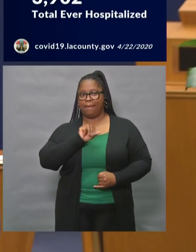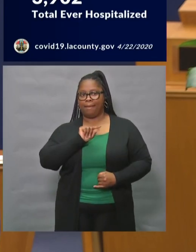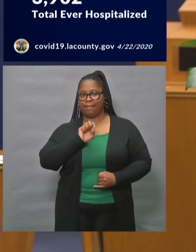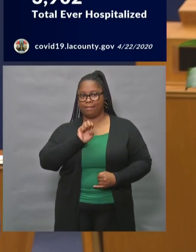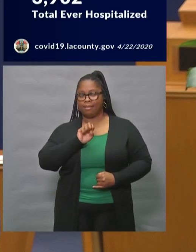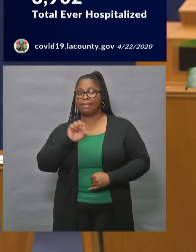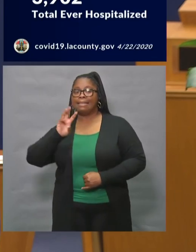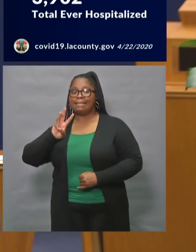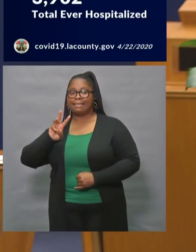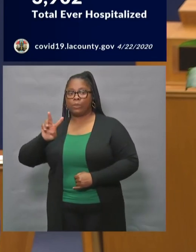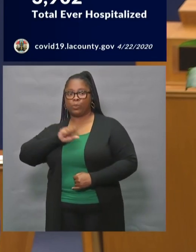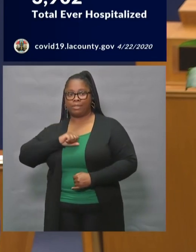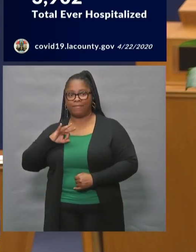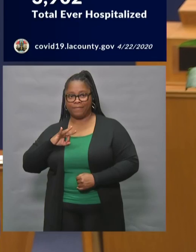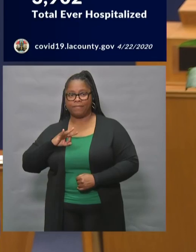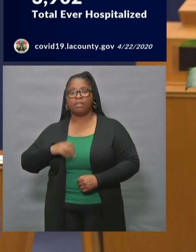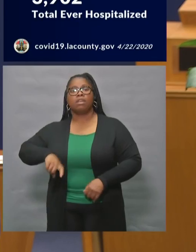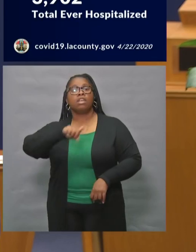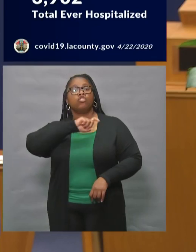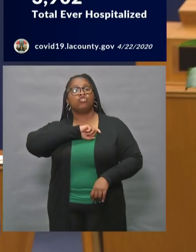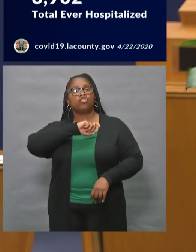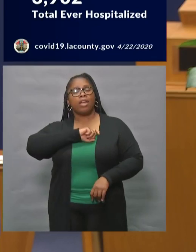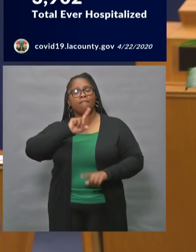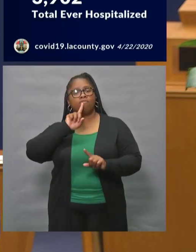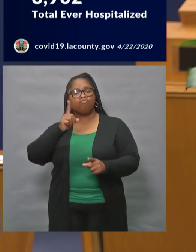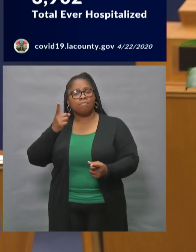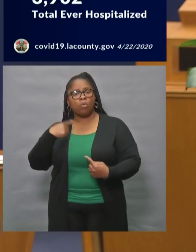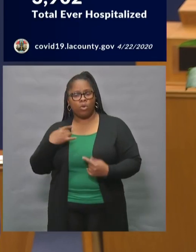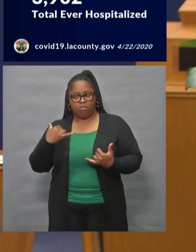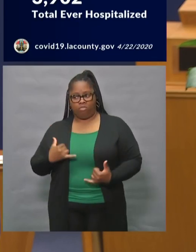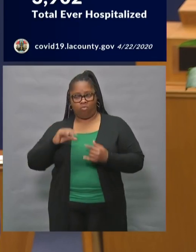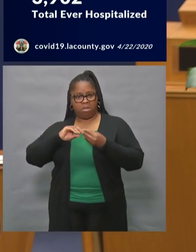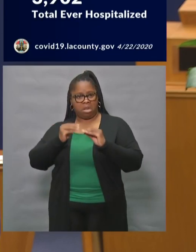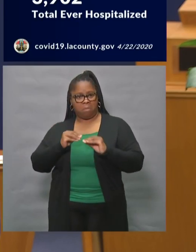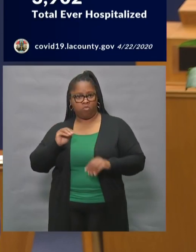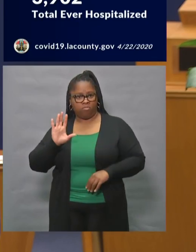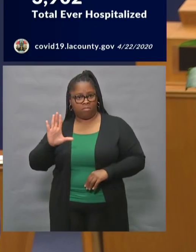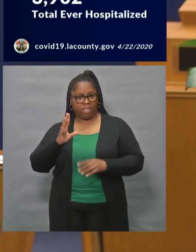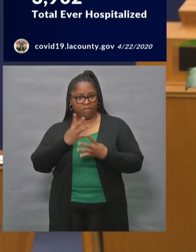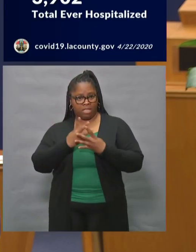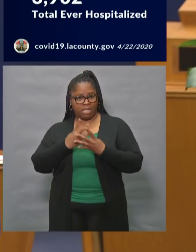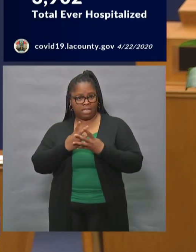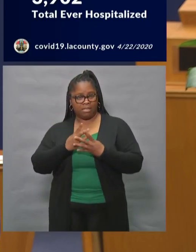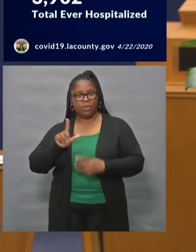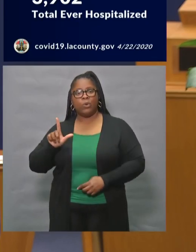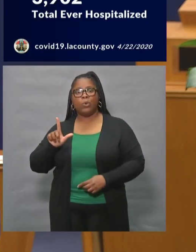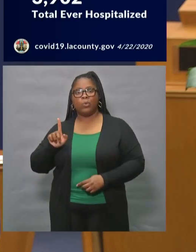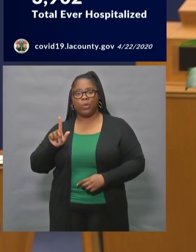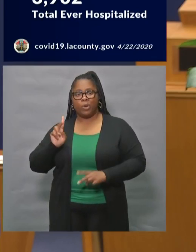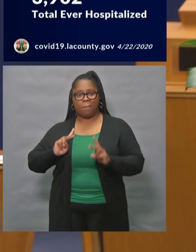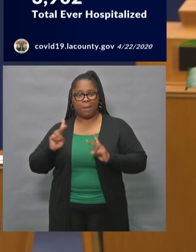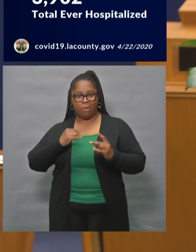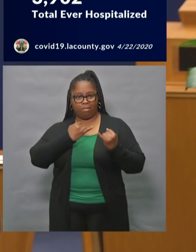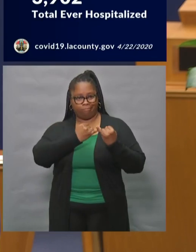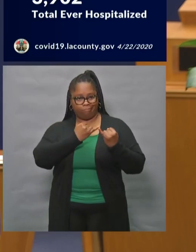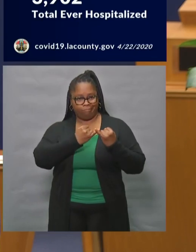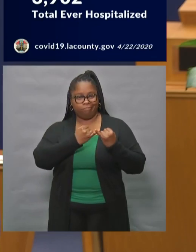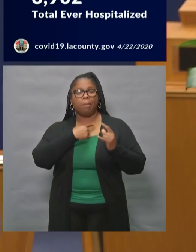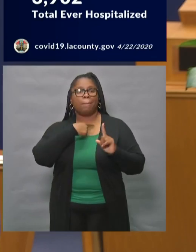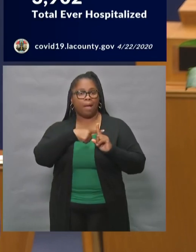Sheriff's Office is reporting current numbers for their facilities. There are 21 people who are incarcerated who are